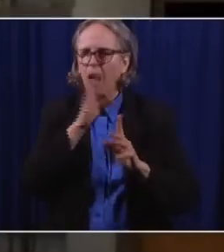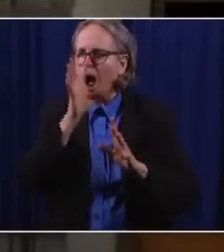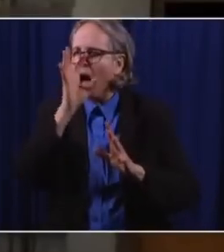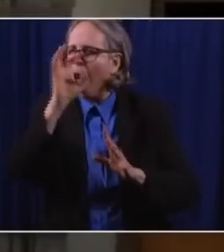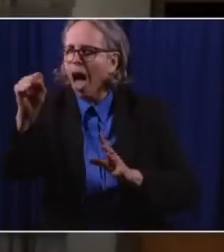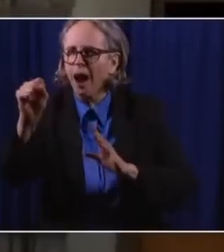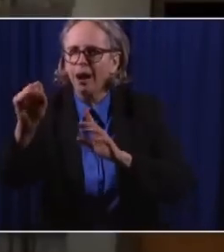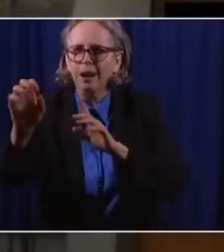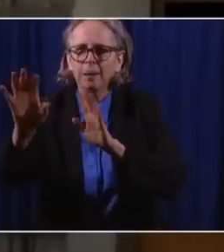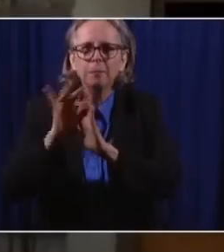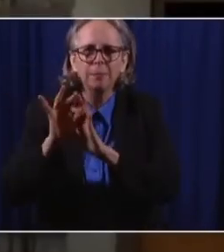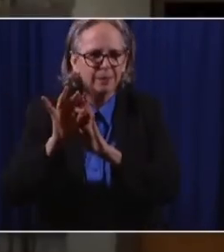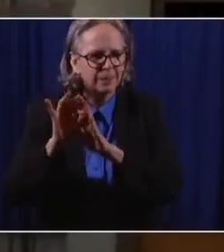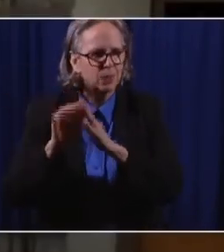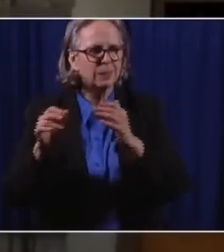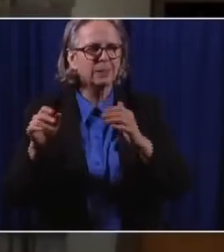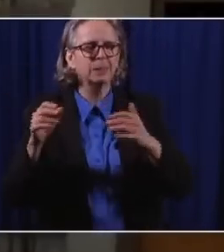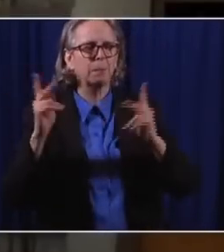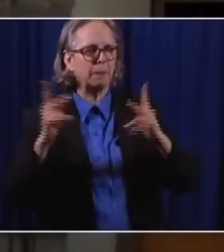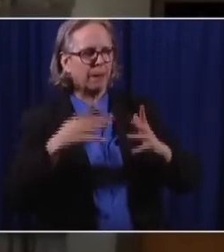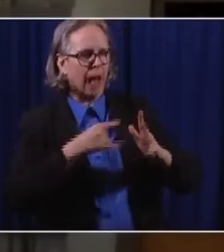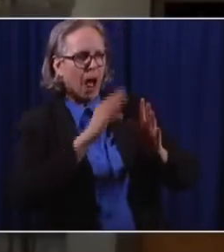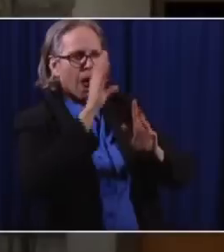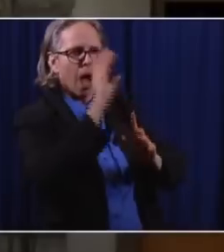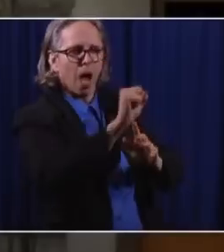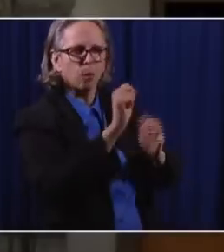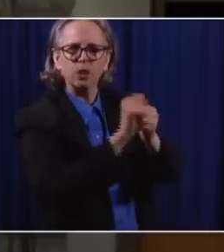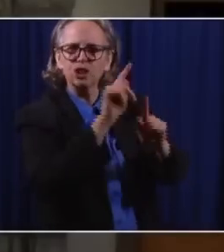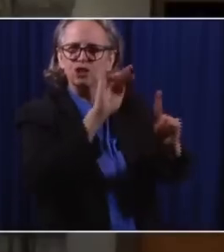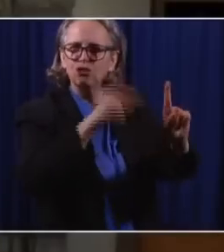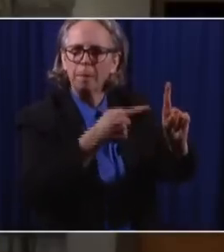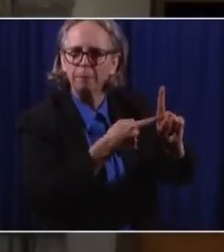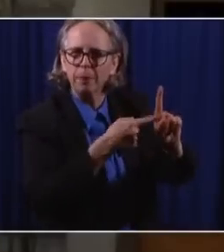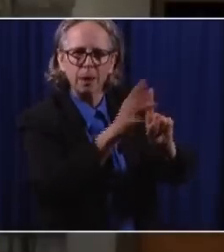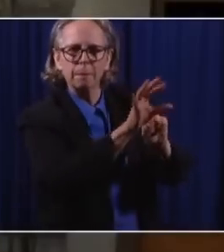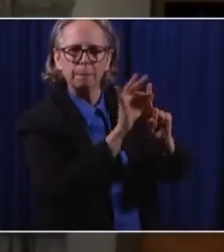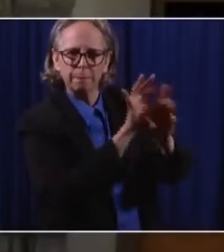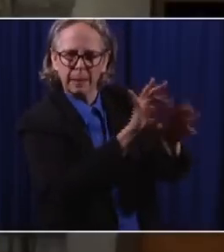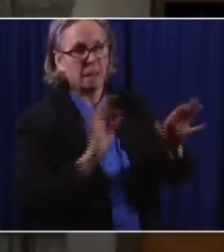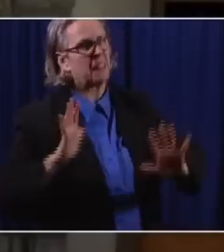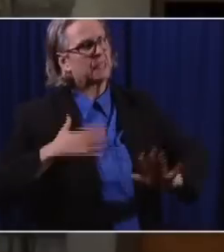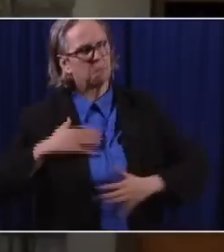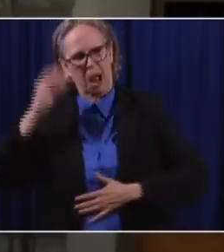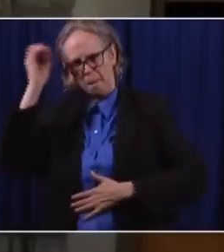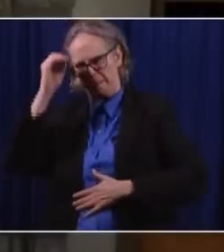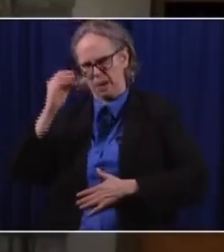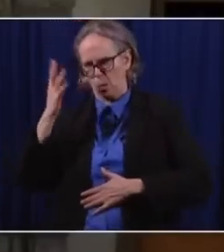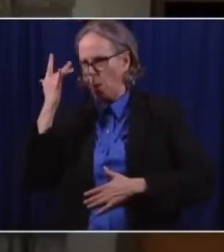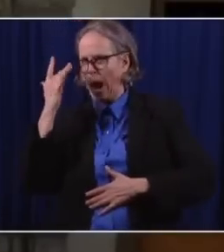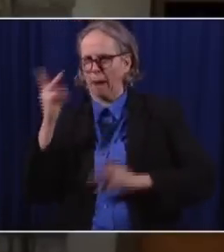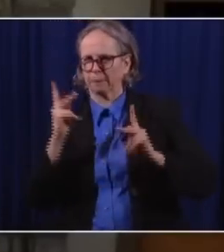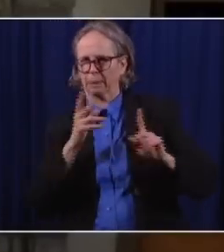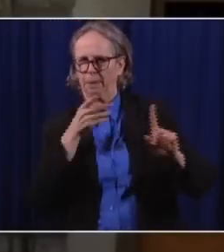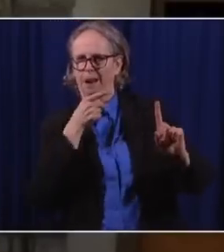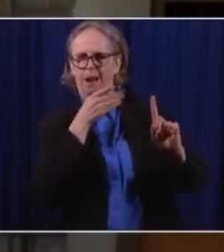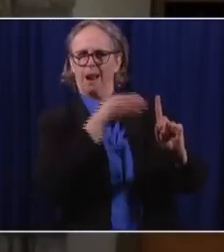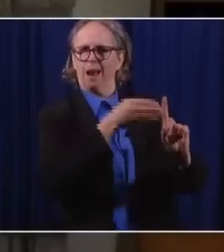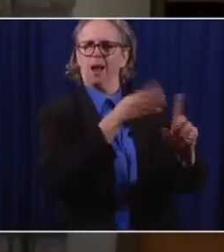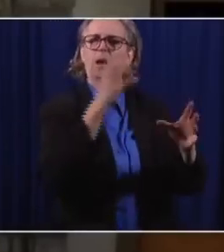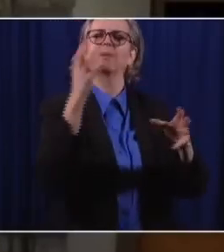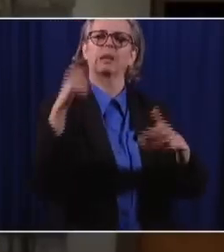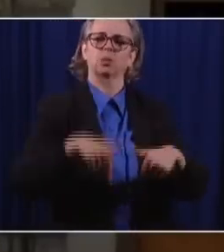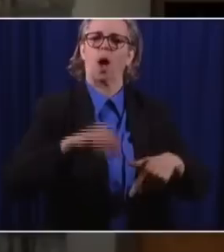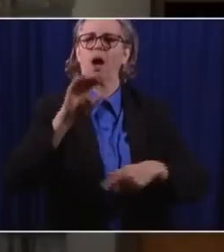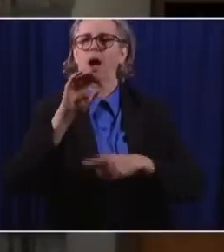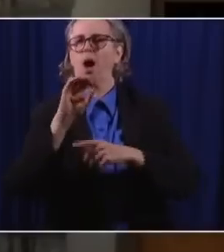to Donald Trump. That's how I would, if I had to describe why I think he won by 8 percentage